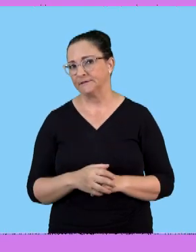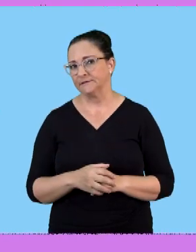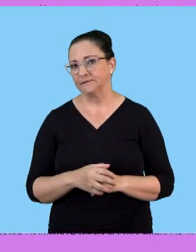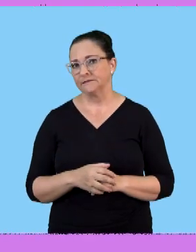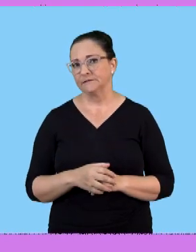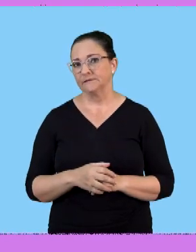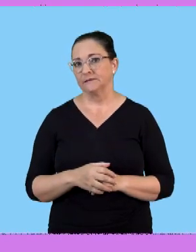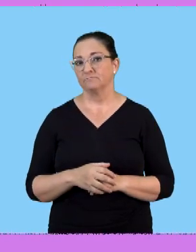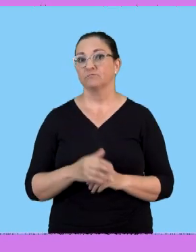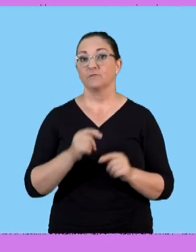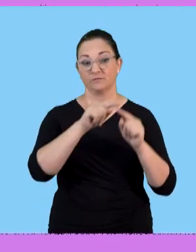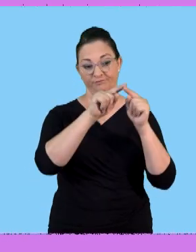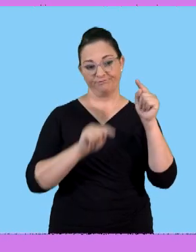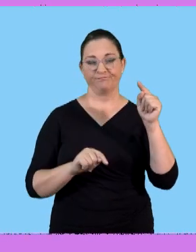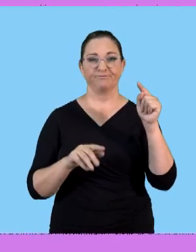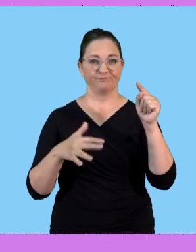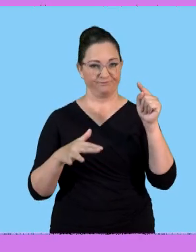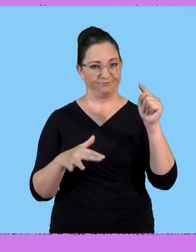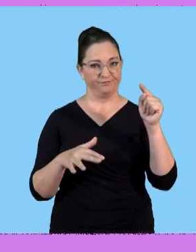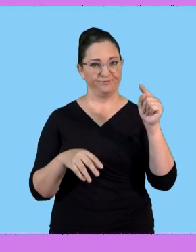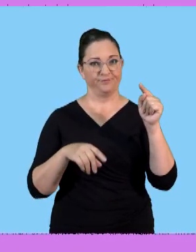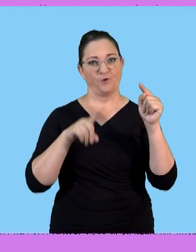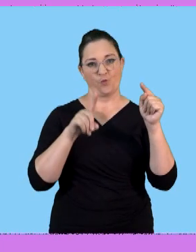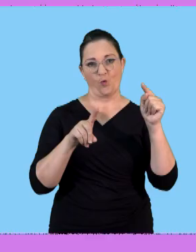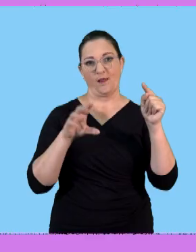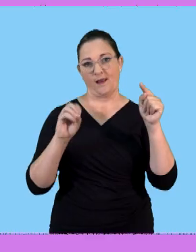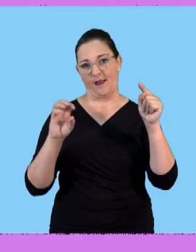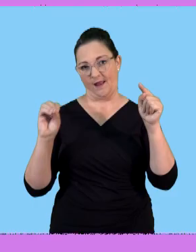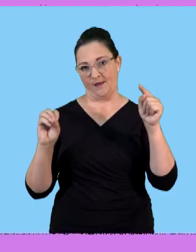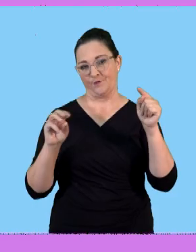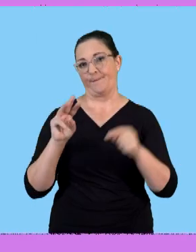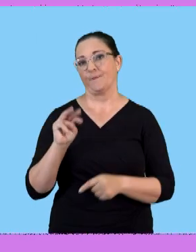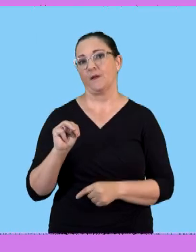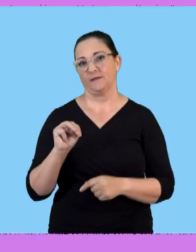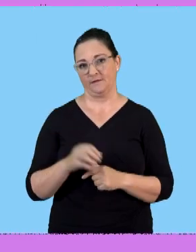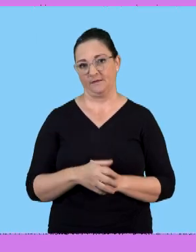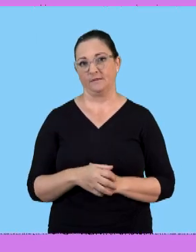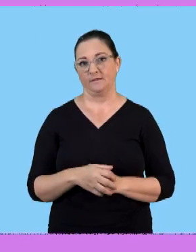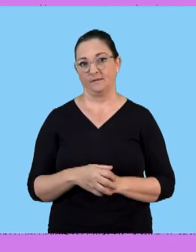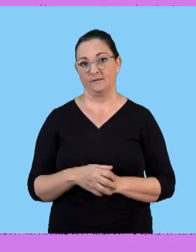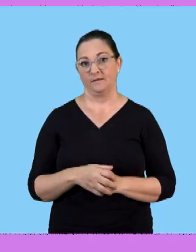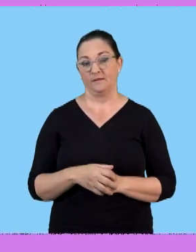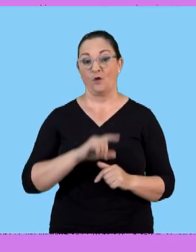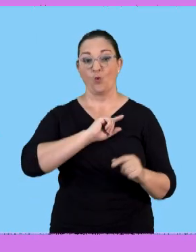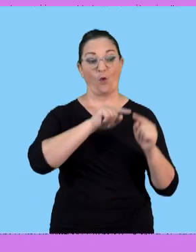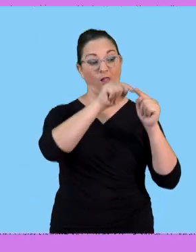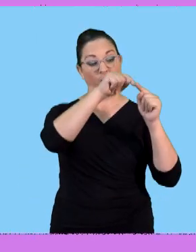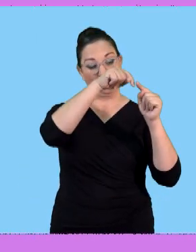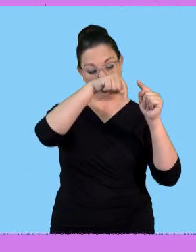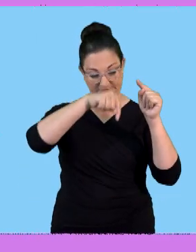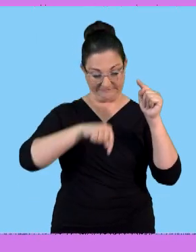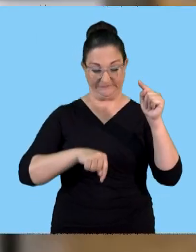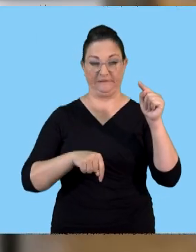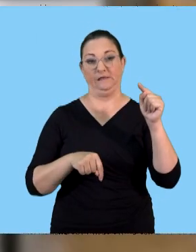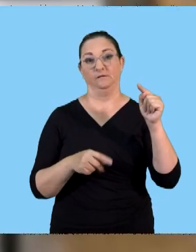race? So they will drop by approximately 100 meters. Okay, so the decline basically